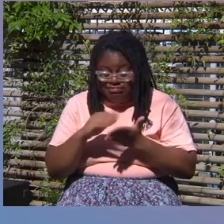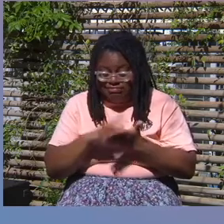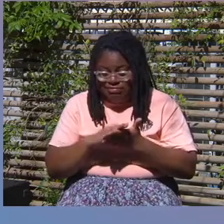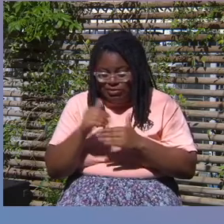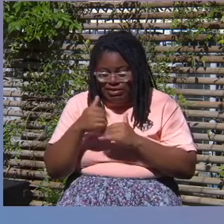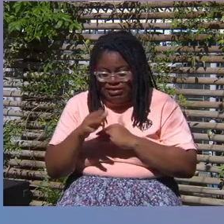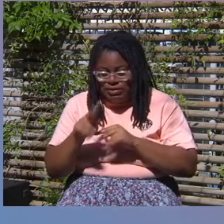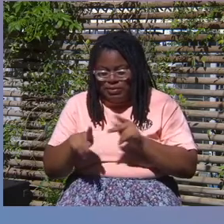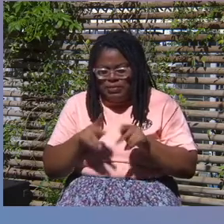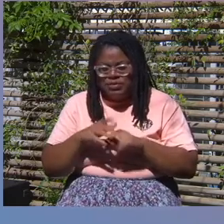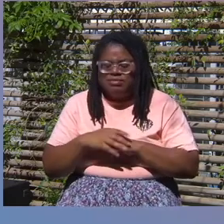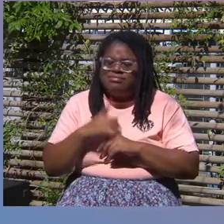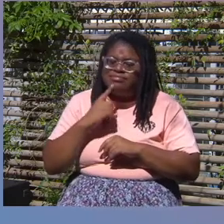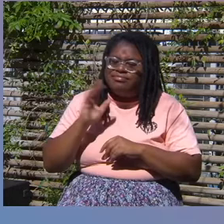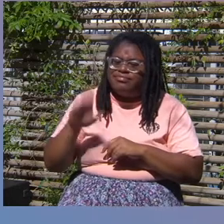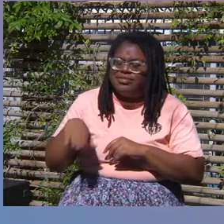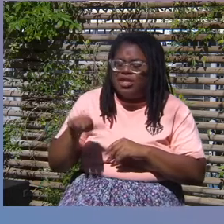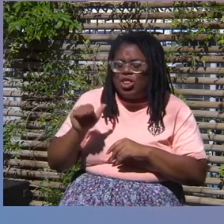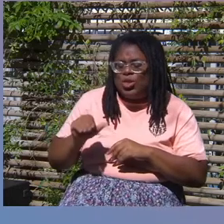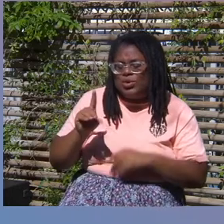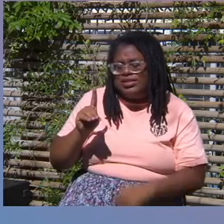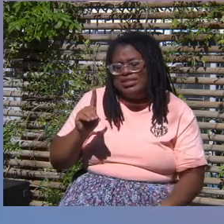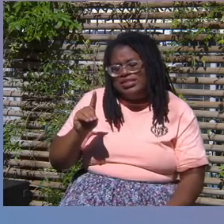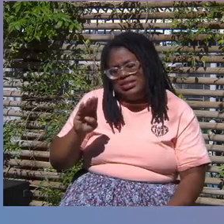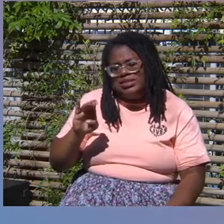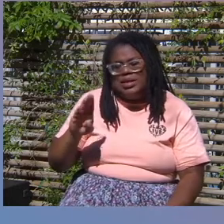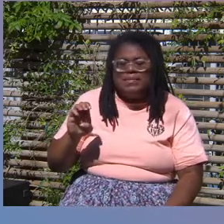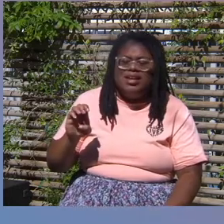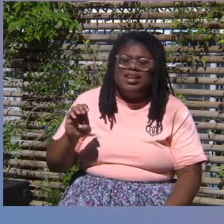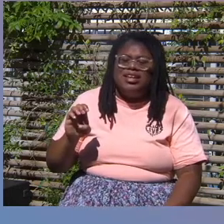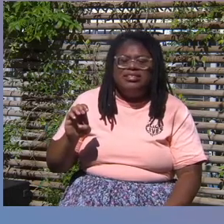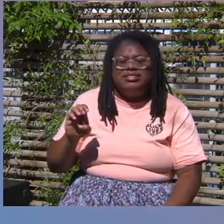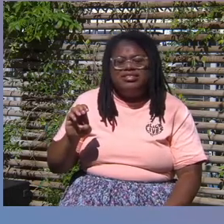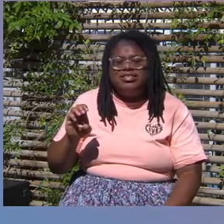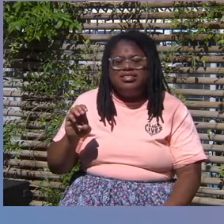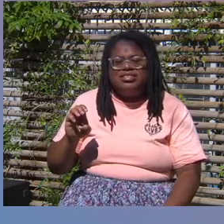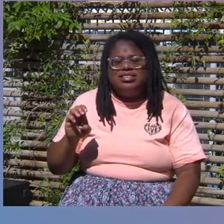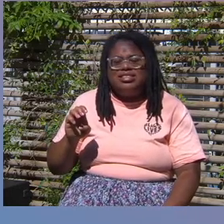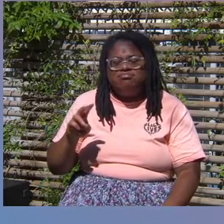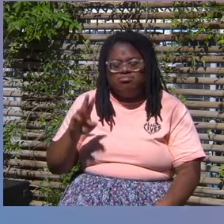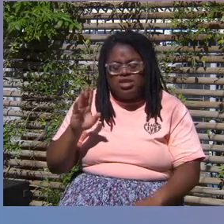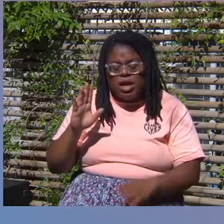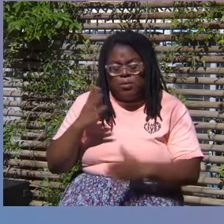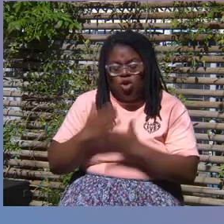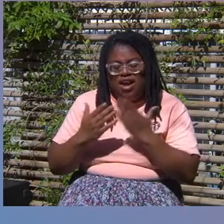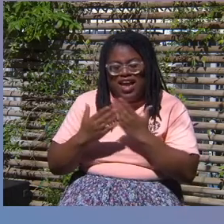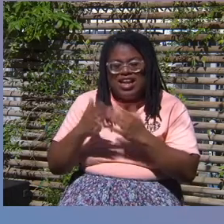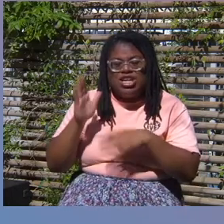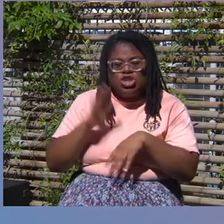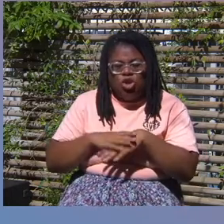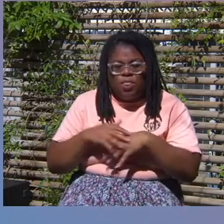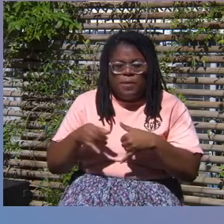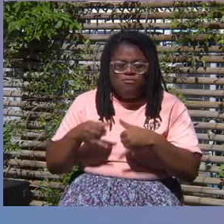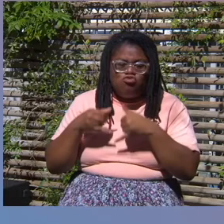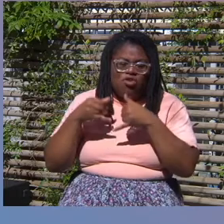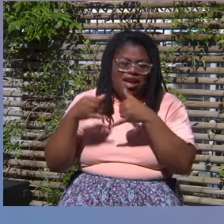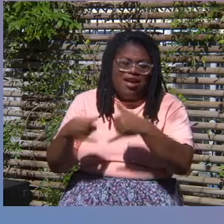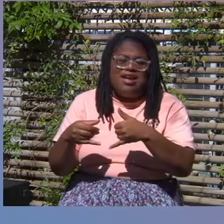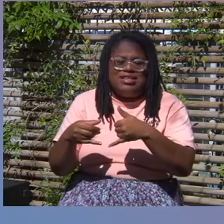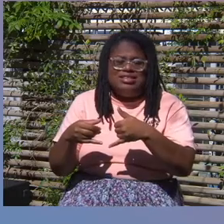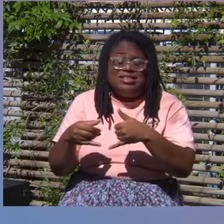send to people. He said, Little Debbie, keep your hands on the plow. That's it. Yeah, I love